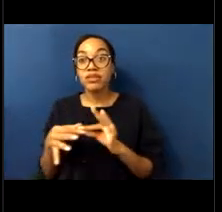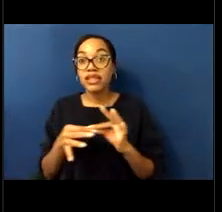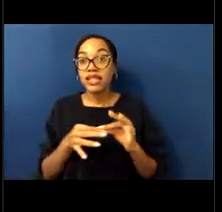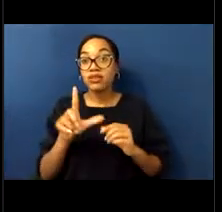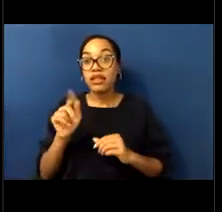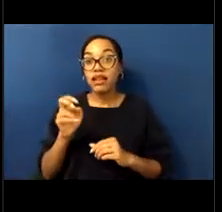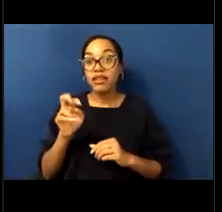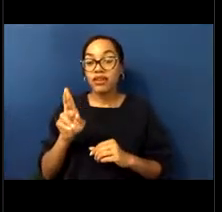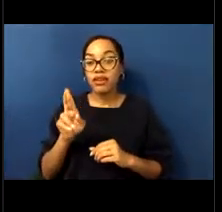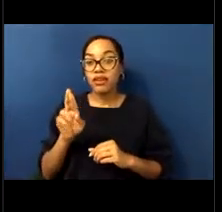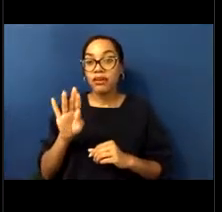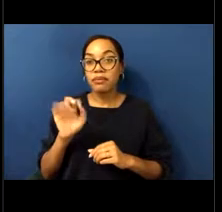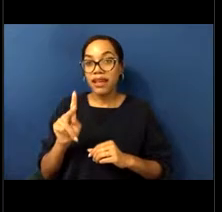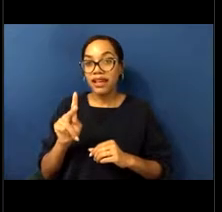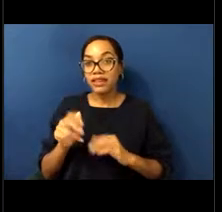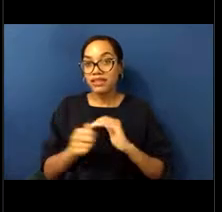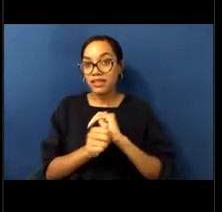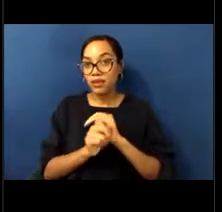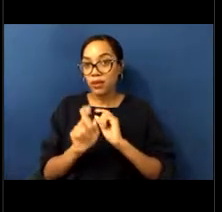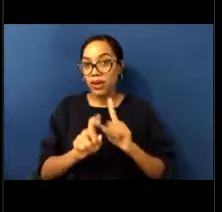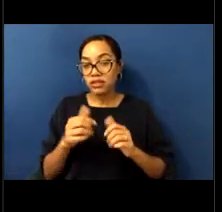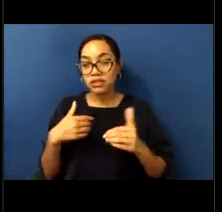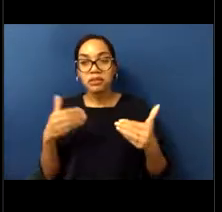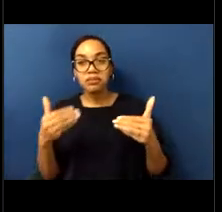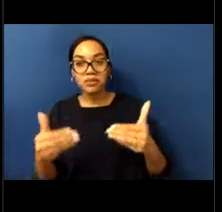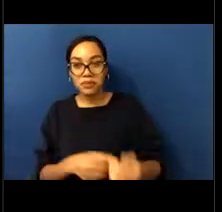questions. So let's move on.